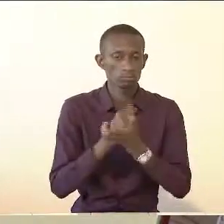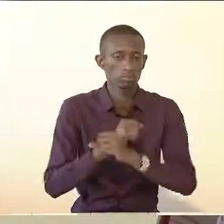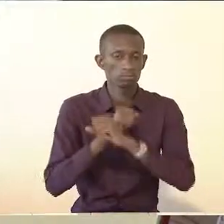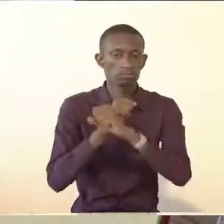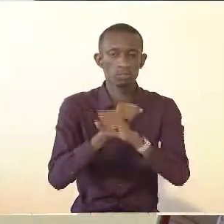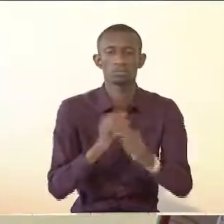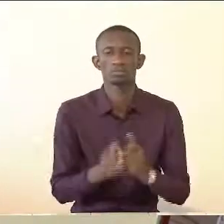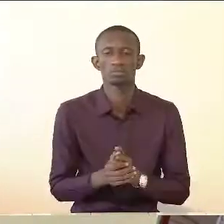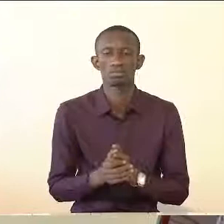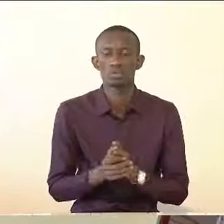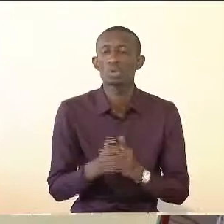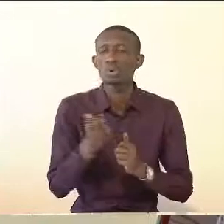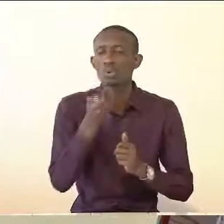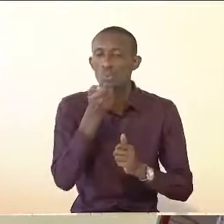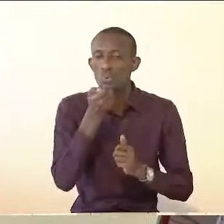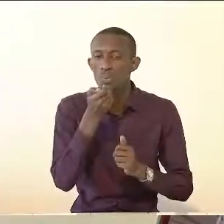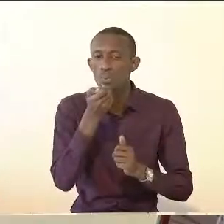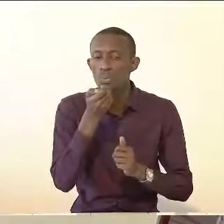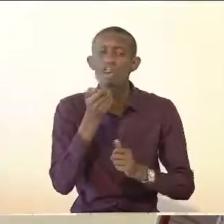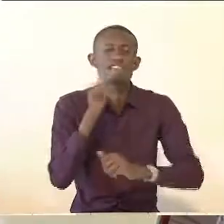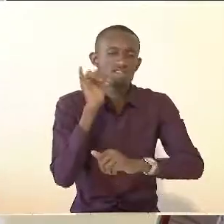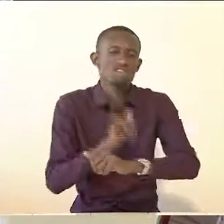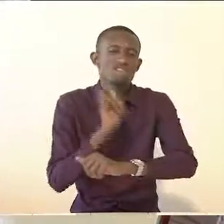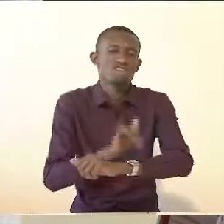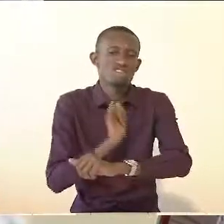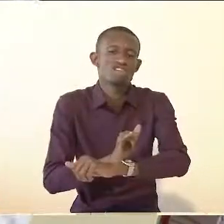it means that heat will no longer escape from the body.